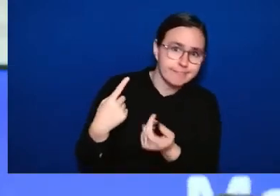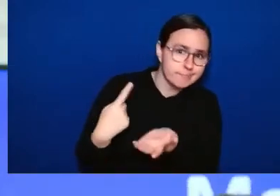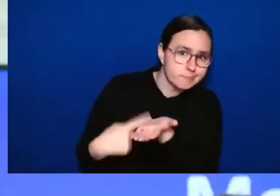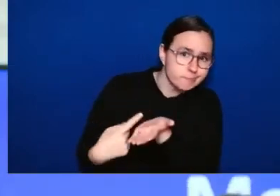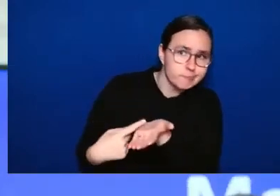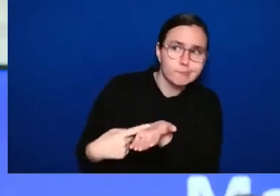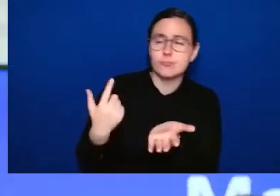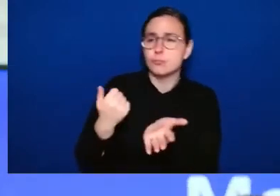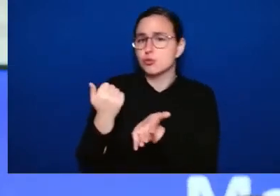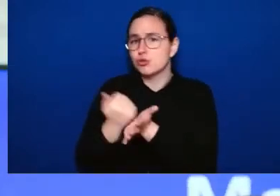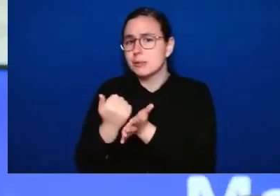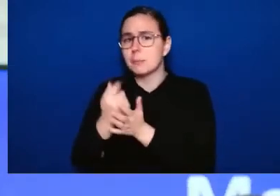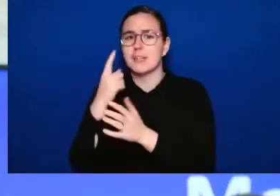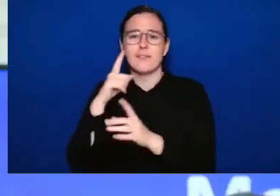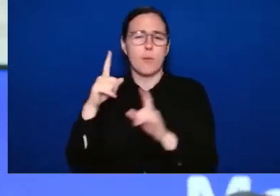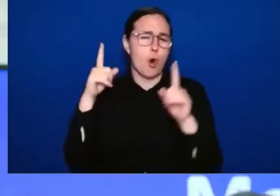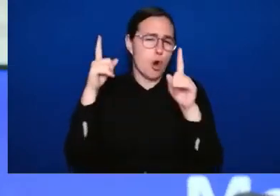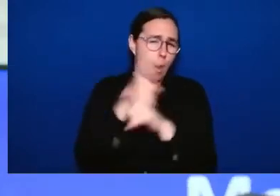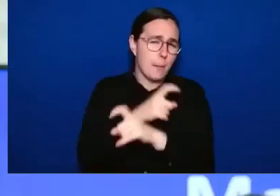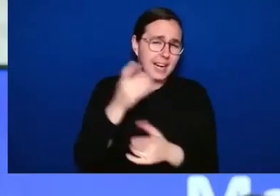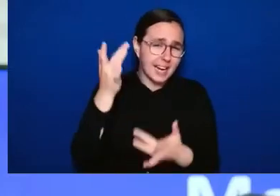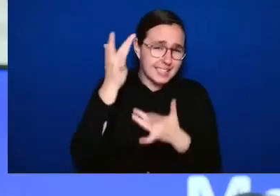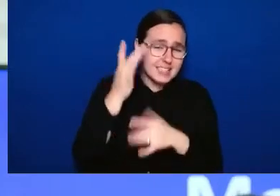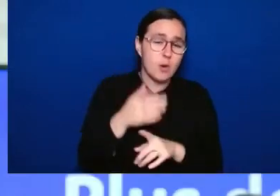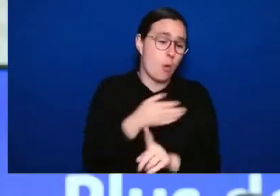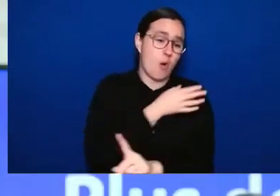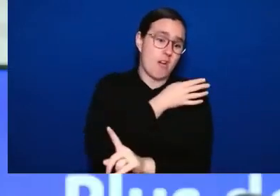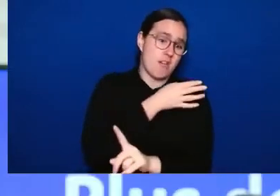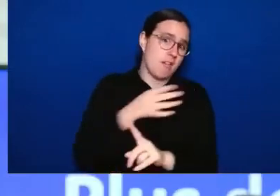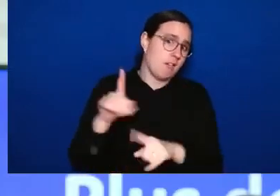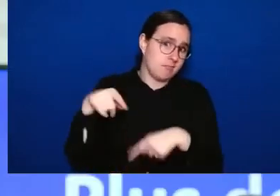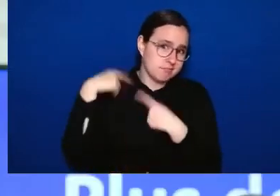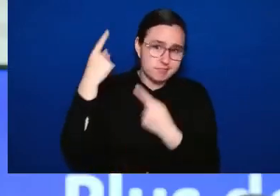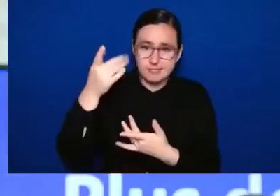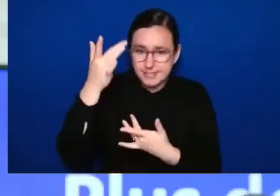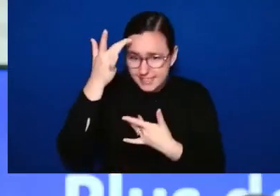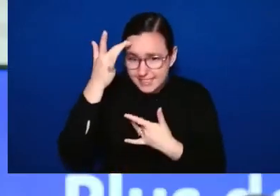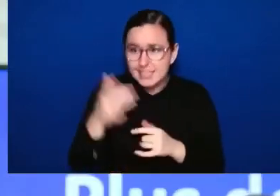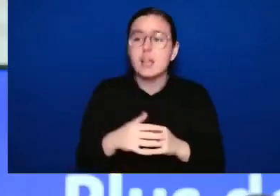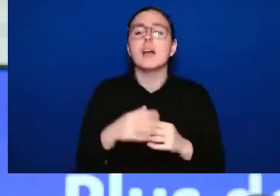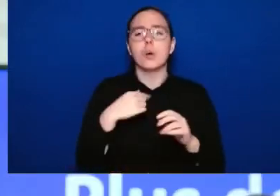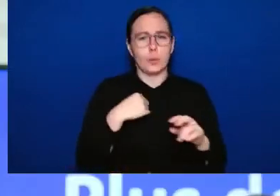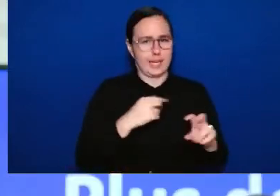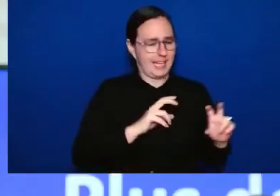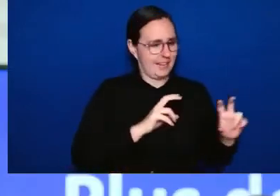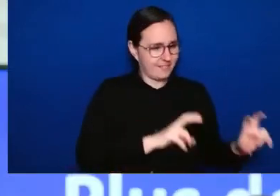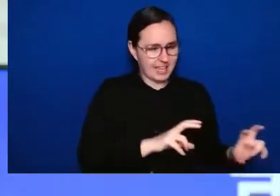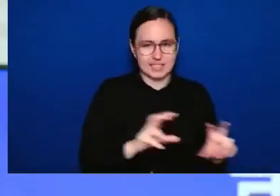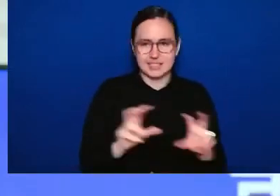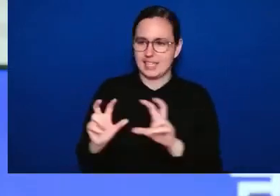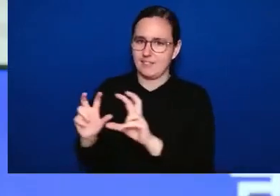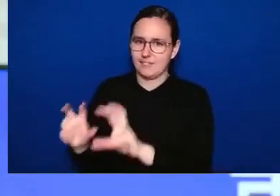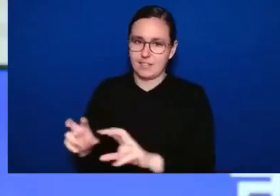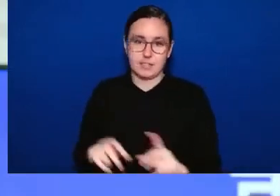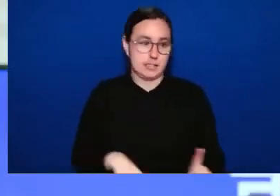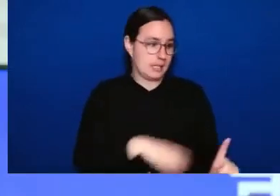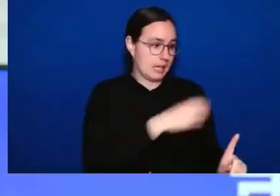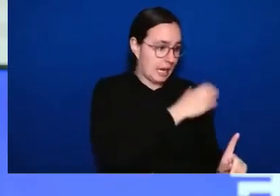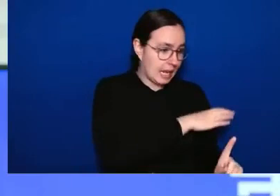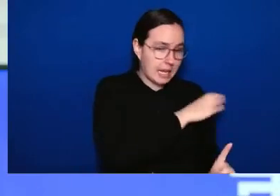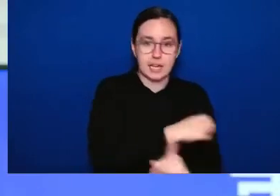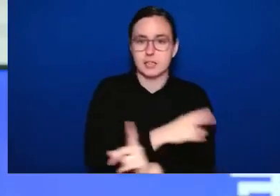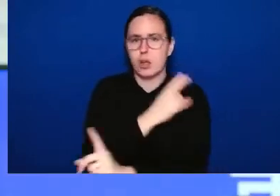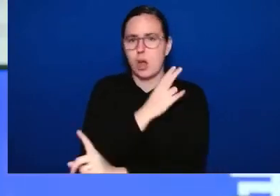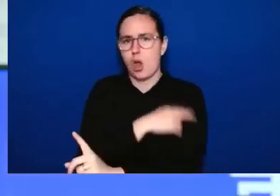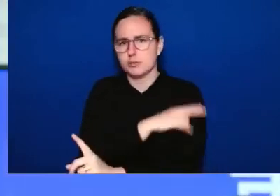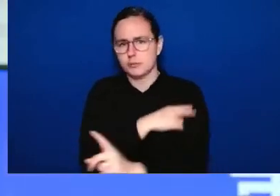in hospitals and acute care clinics. We're making investments in nurses and other healthcare workers. We've revised the